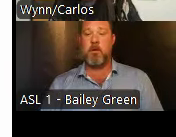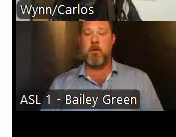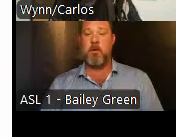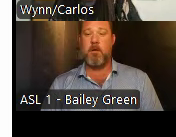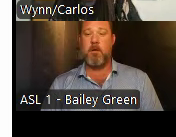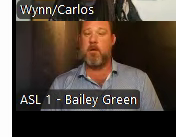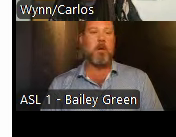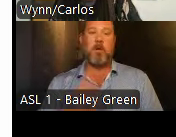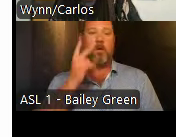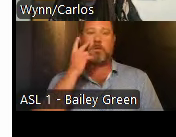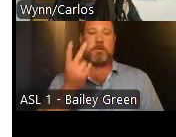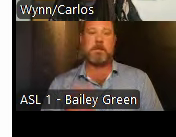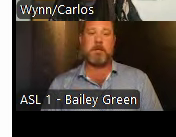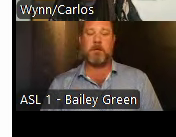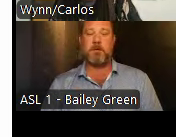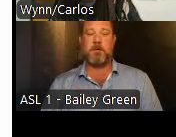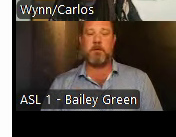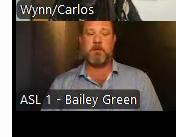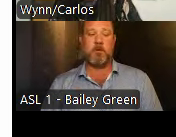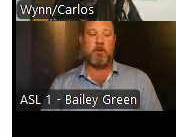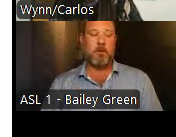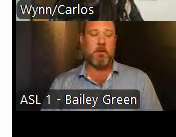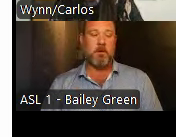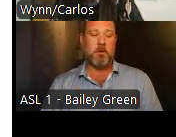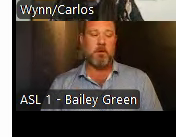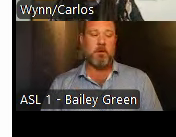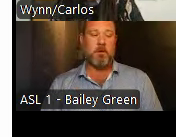I do not see her yet, no.